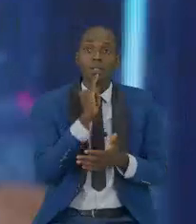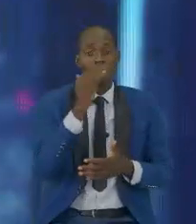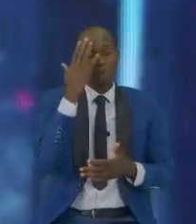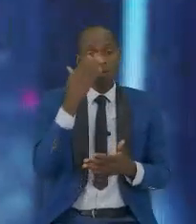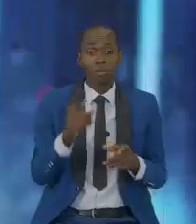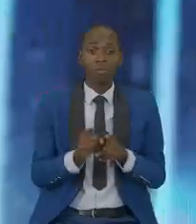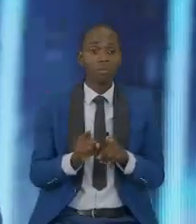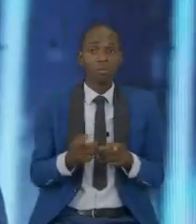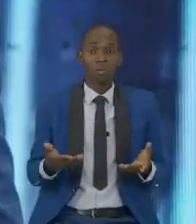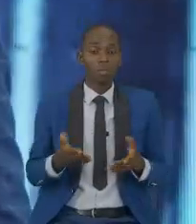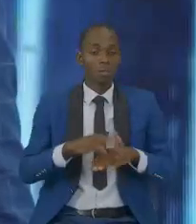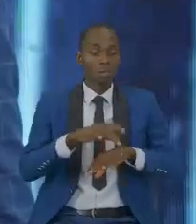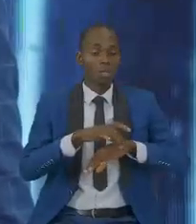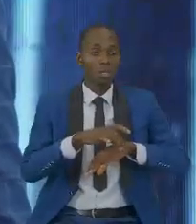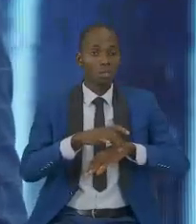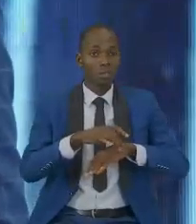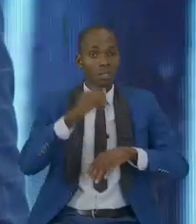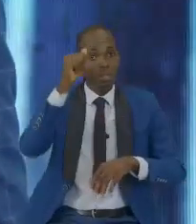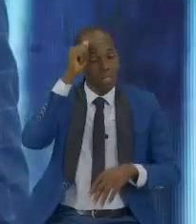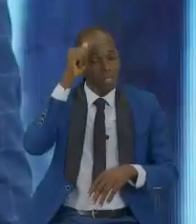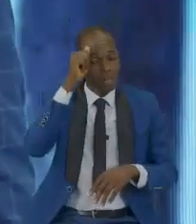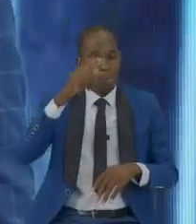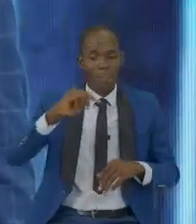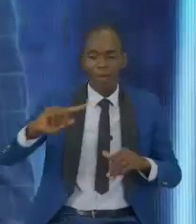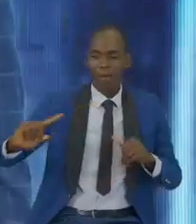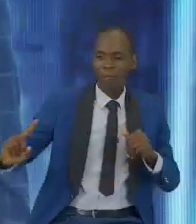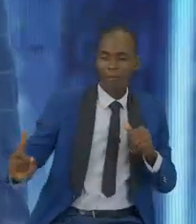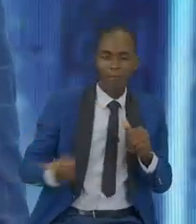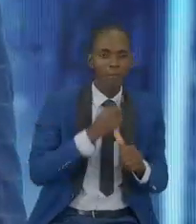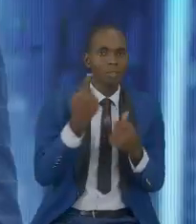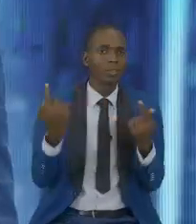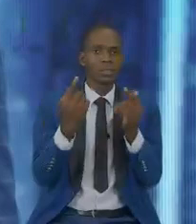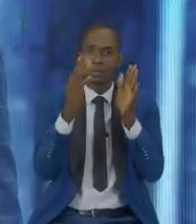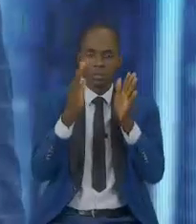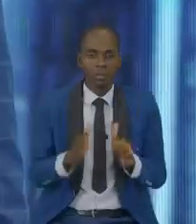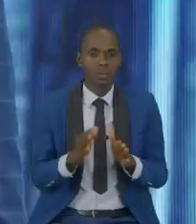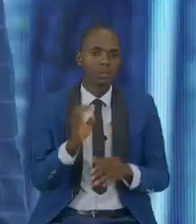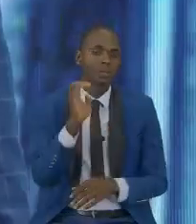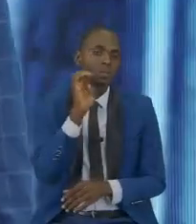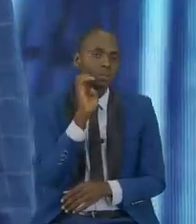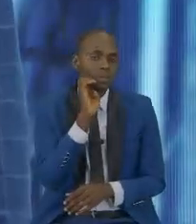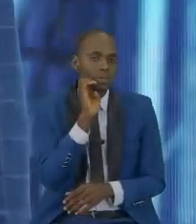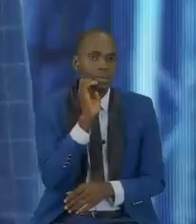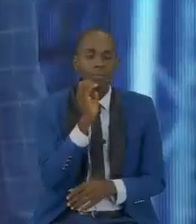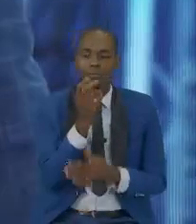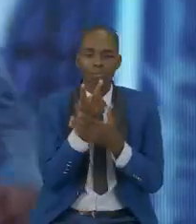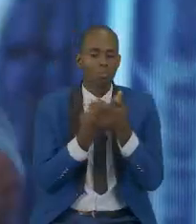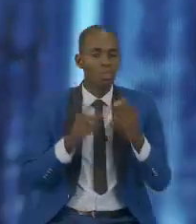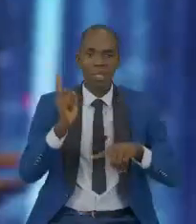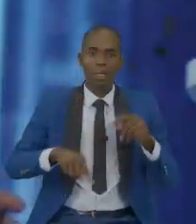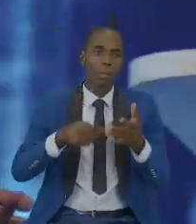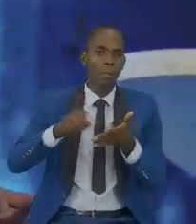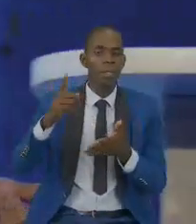earth, Adam, the first sinner, Eve, they could not pay the